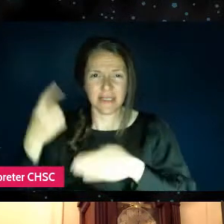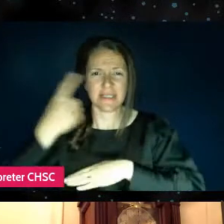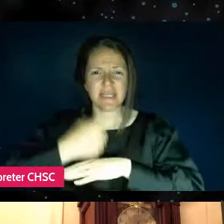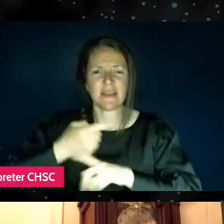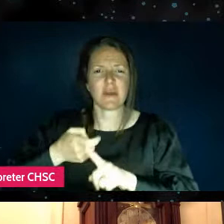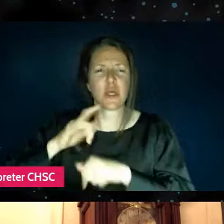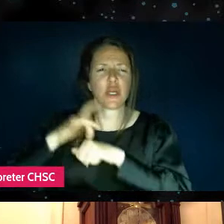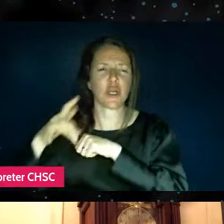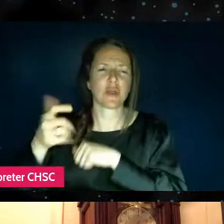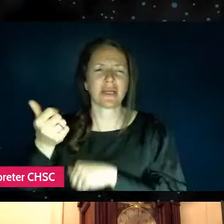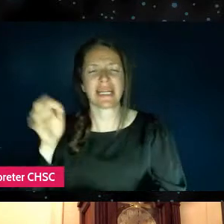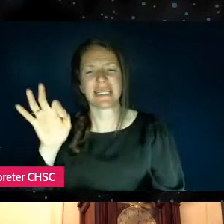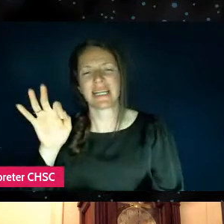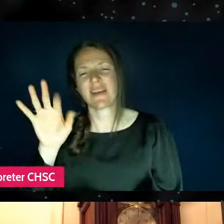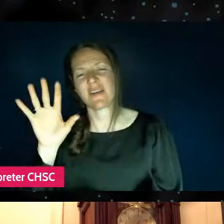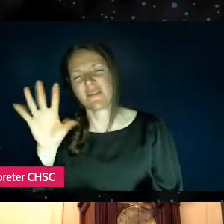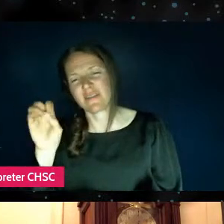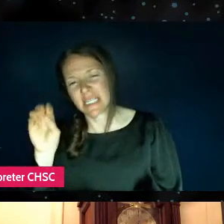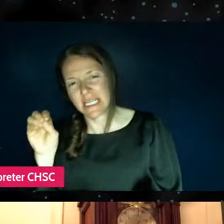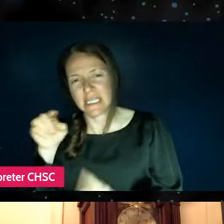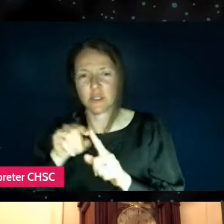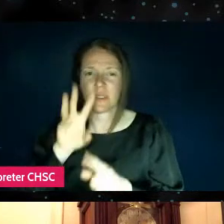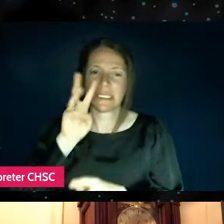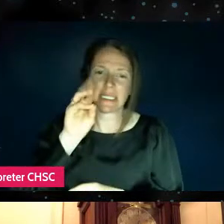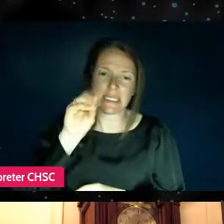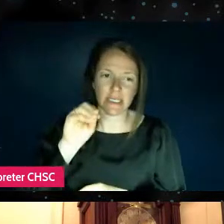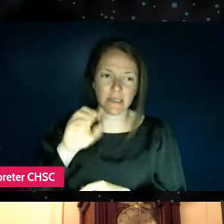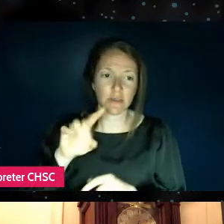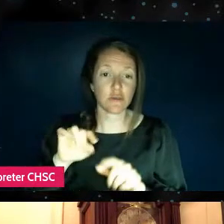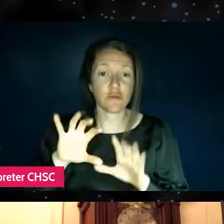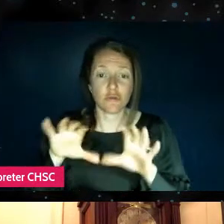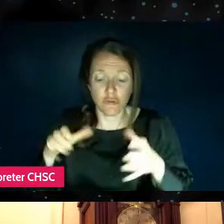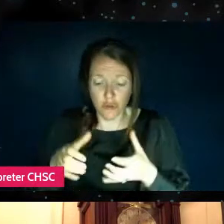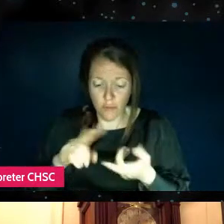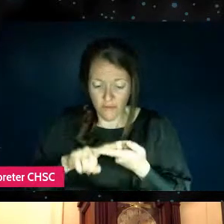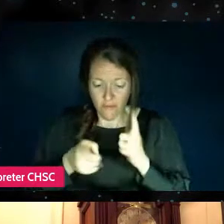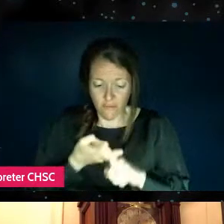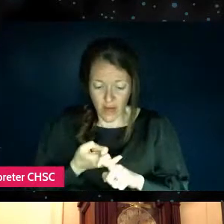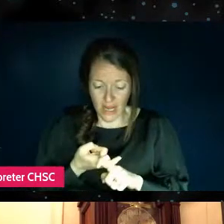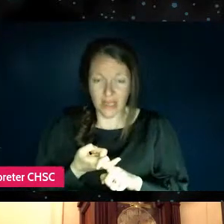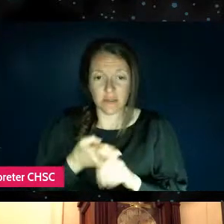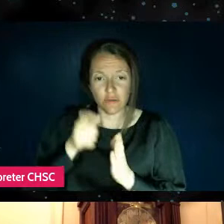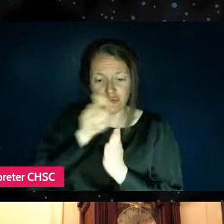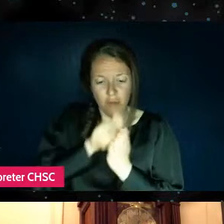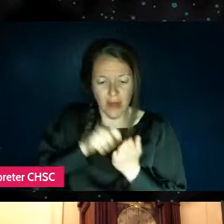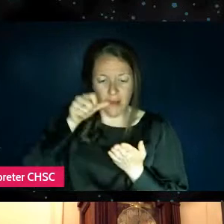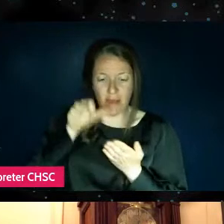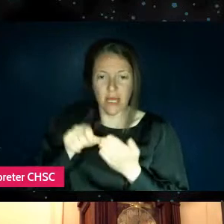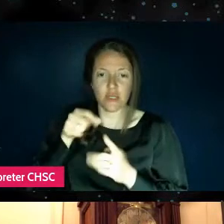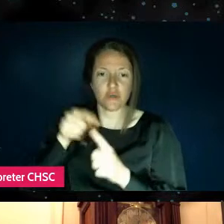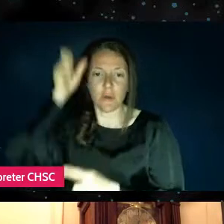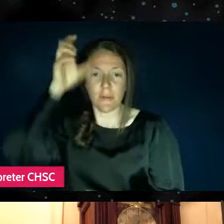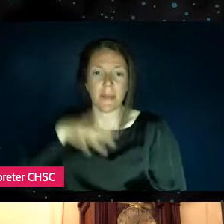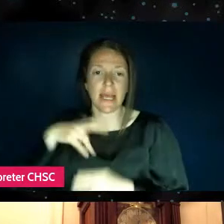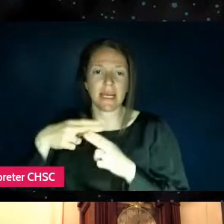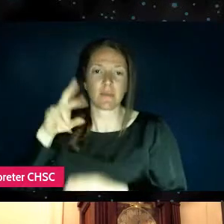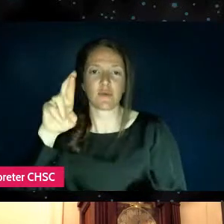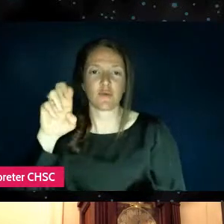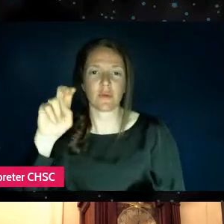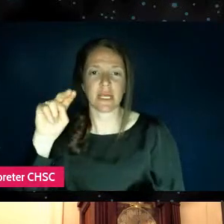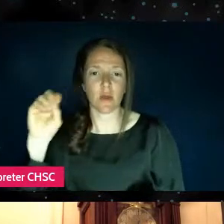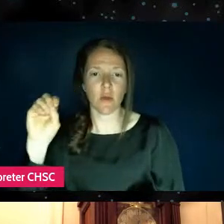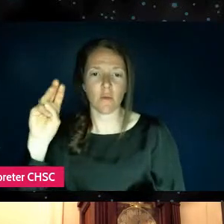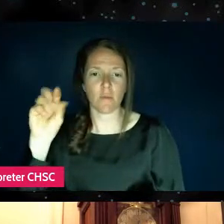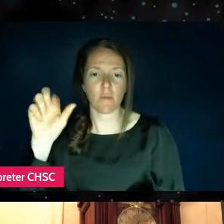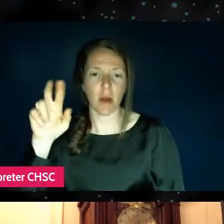up into the 60s, and they were a group of friends writing these letters to a man named Reno Martin. And I had no idea who Reno Martin was. And I